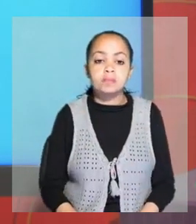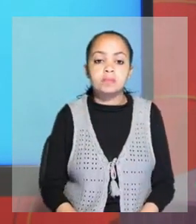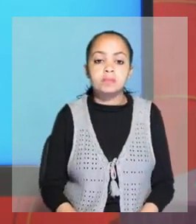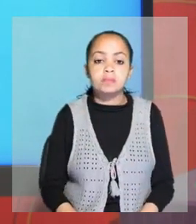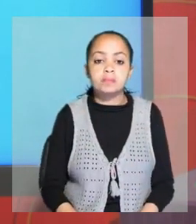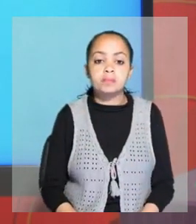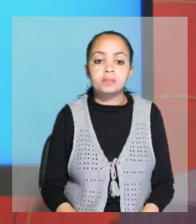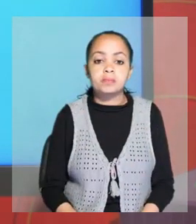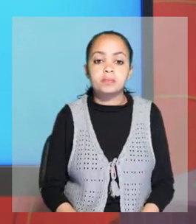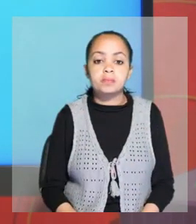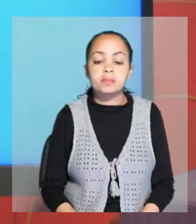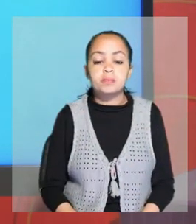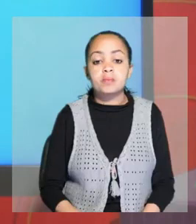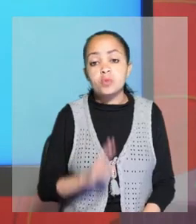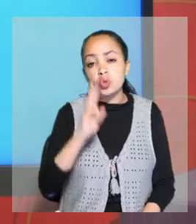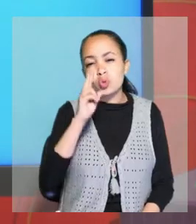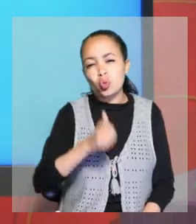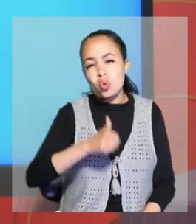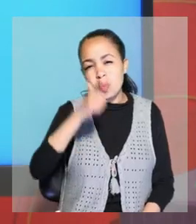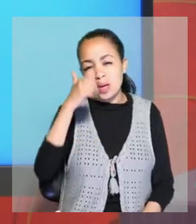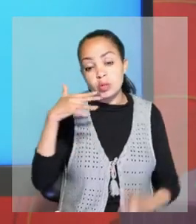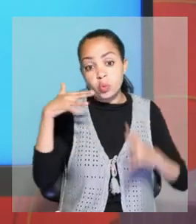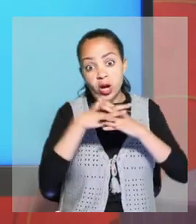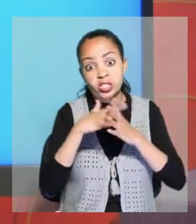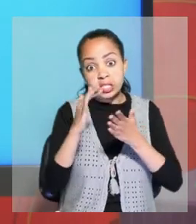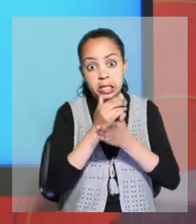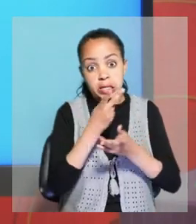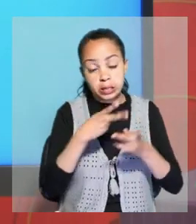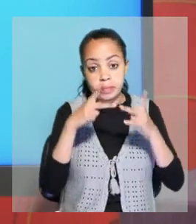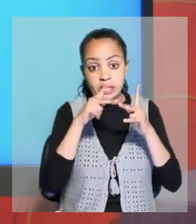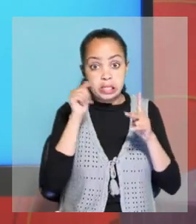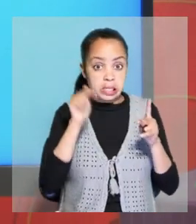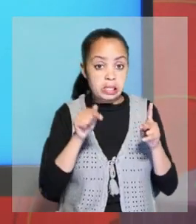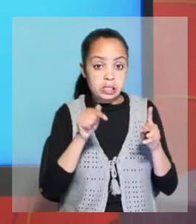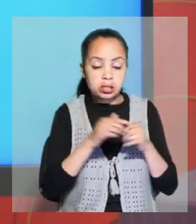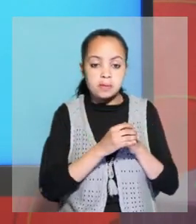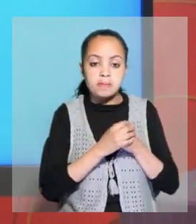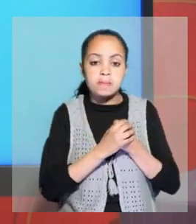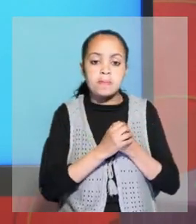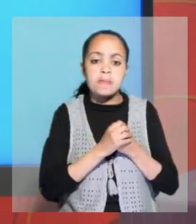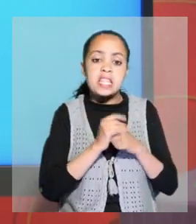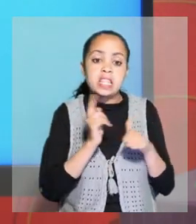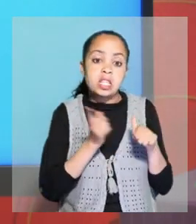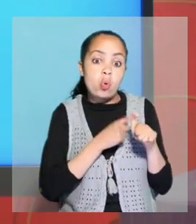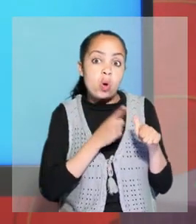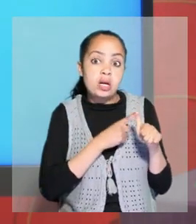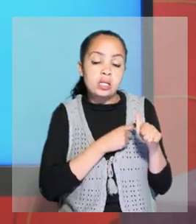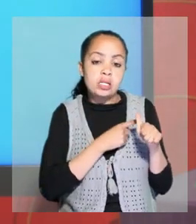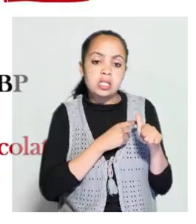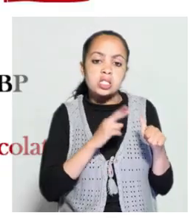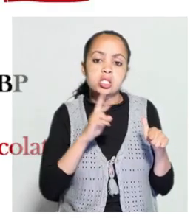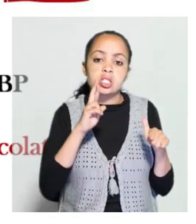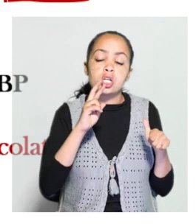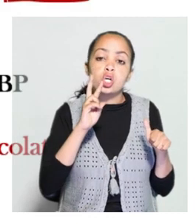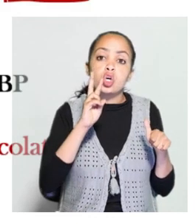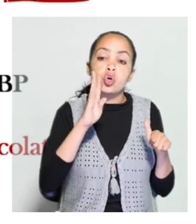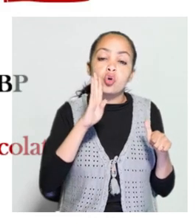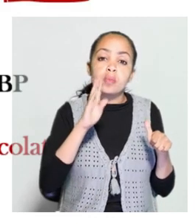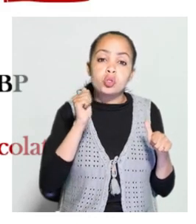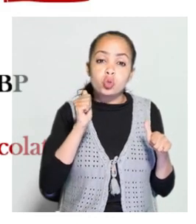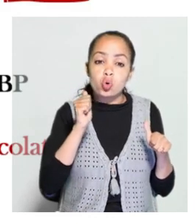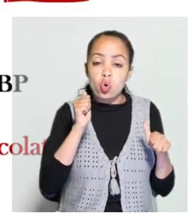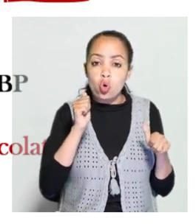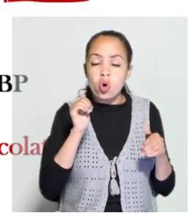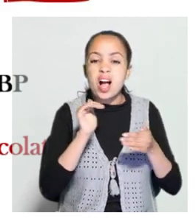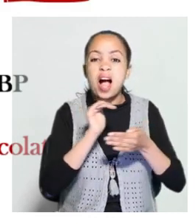Well done. There are two main reactions that takes place in this manner. One is Rubisco catalyzes a